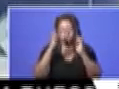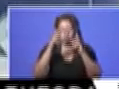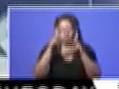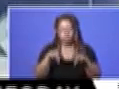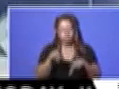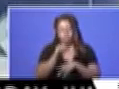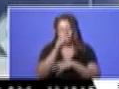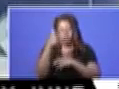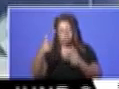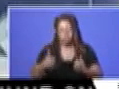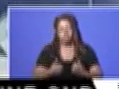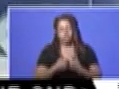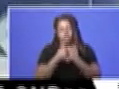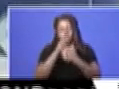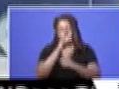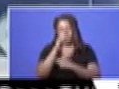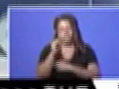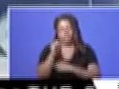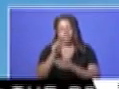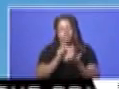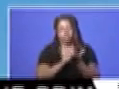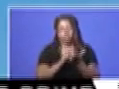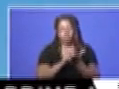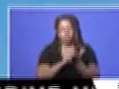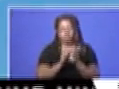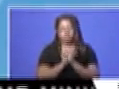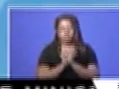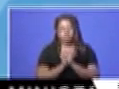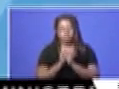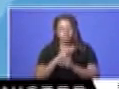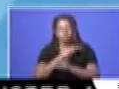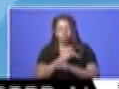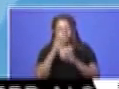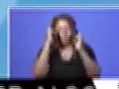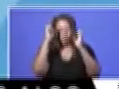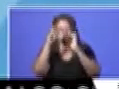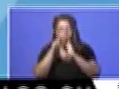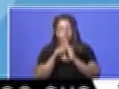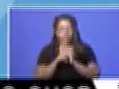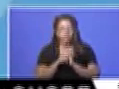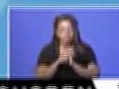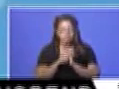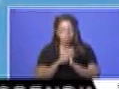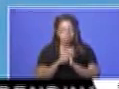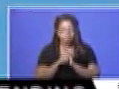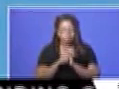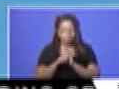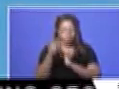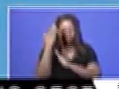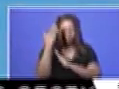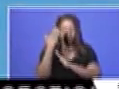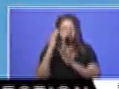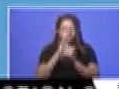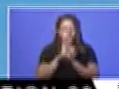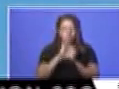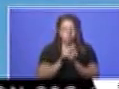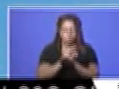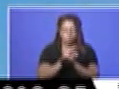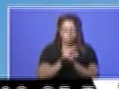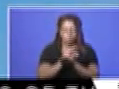and other challenges with ZNS News. The Ministry of Education's virtual school platform